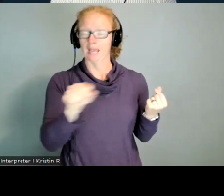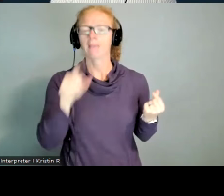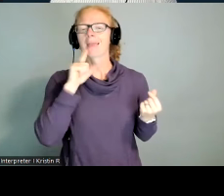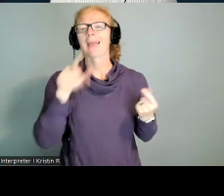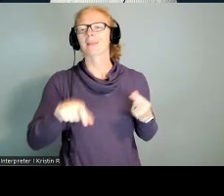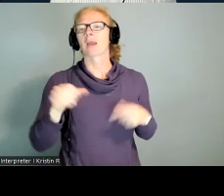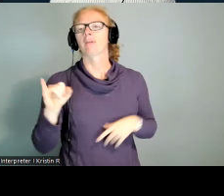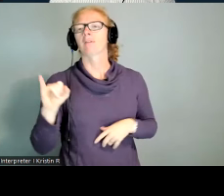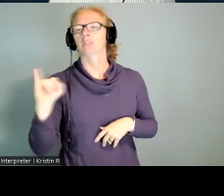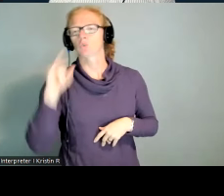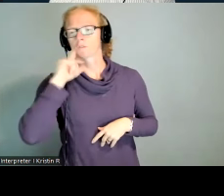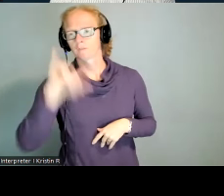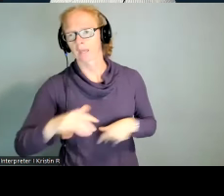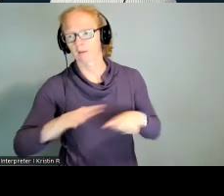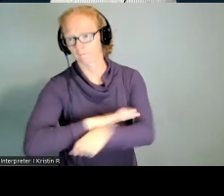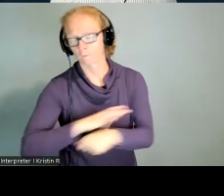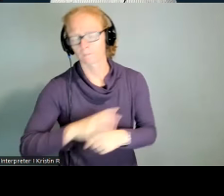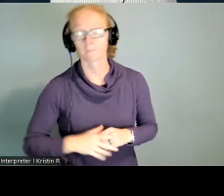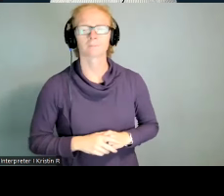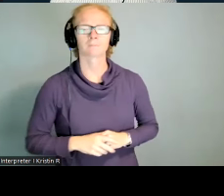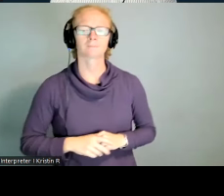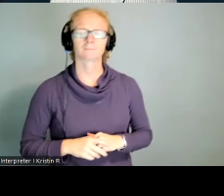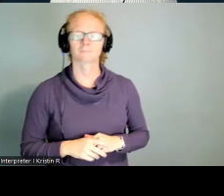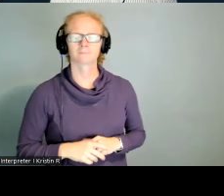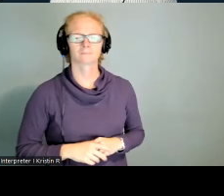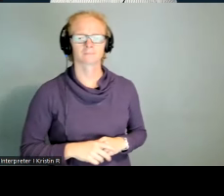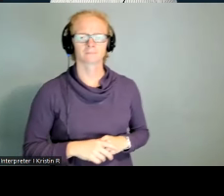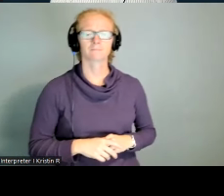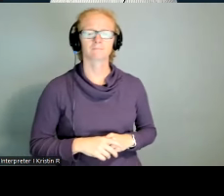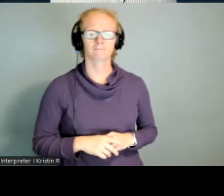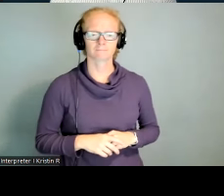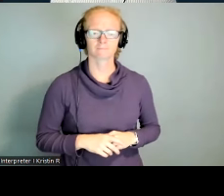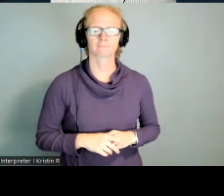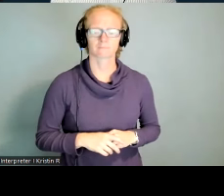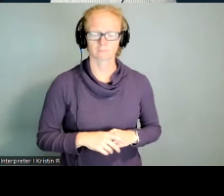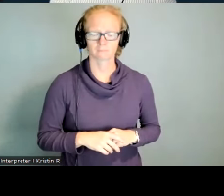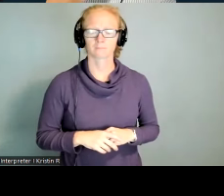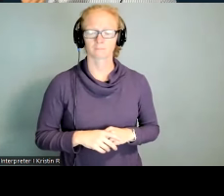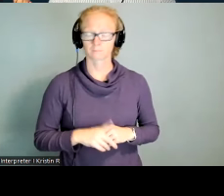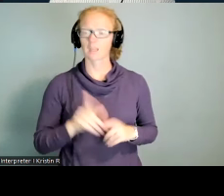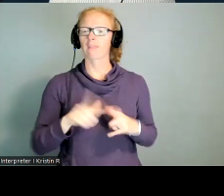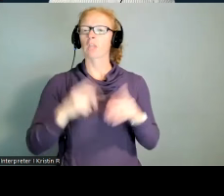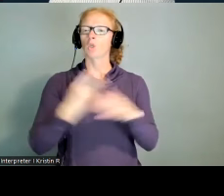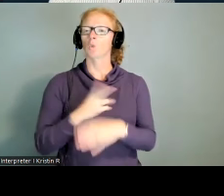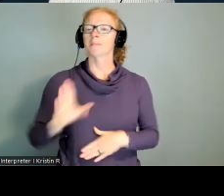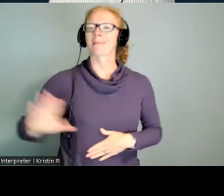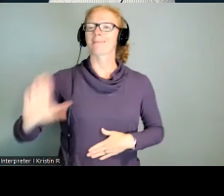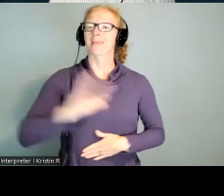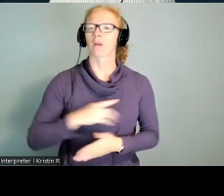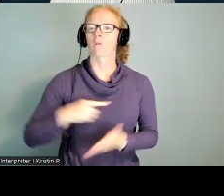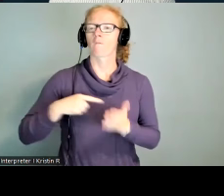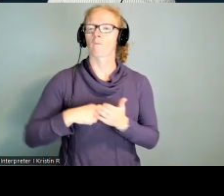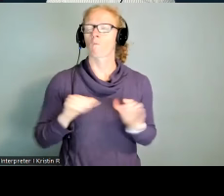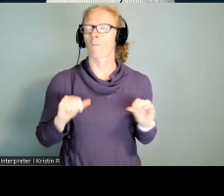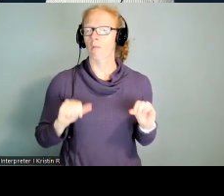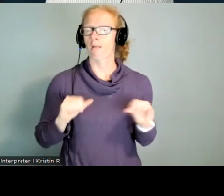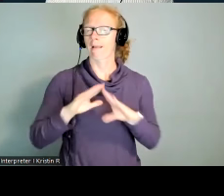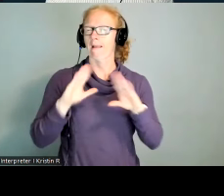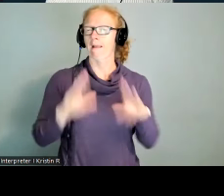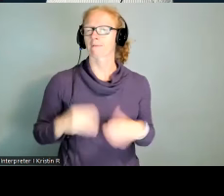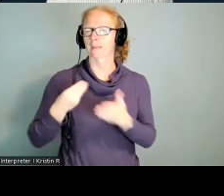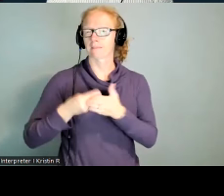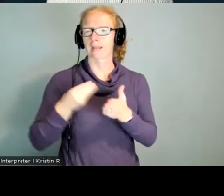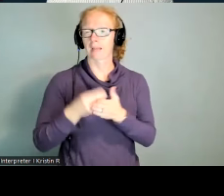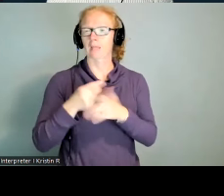redevelopment interest, they were able to tap into their affordable housing funding to support some of the affordable